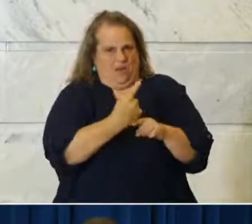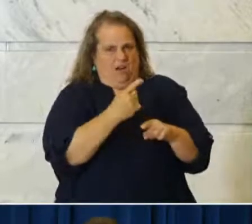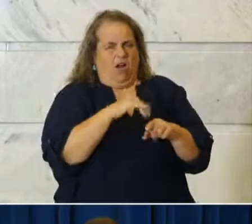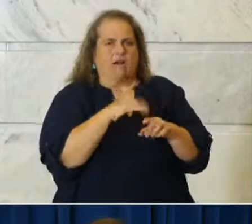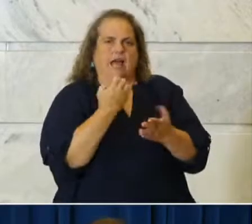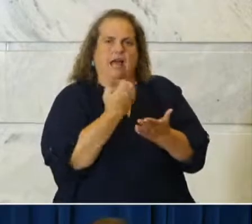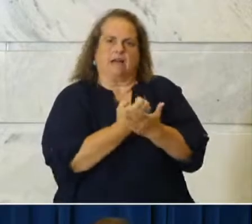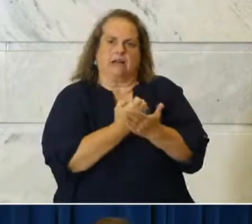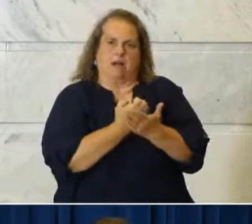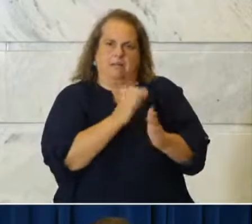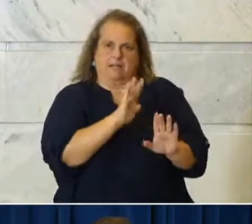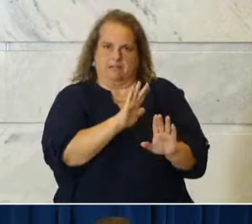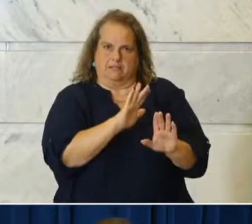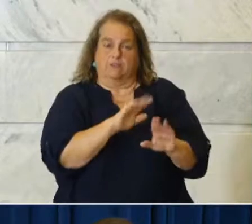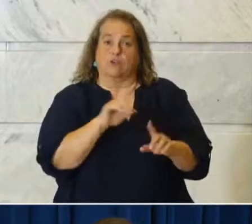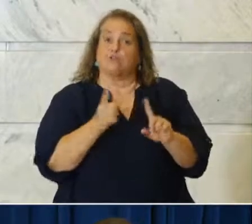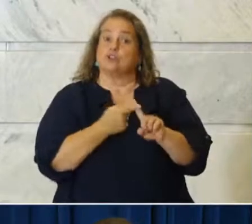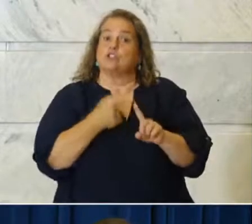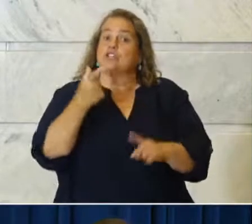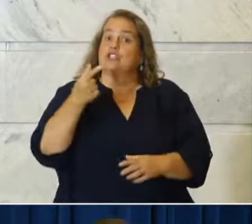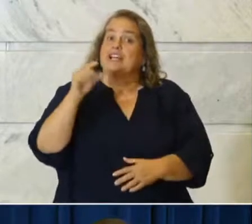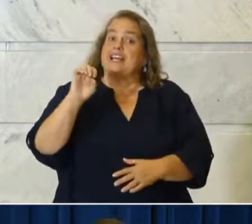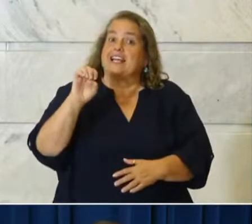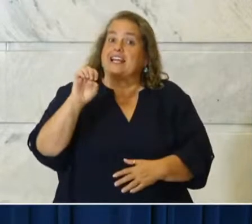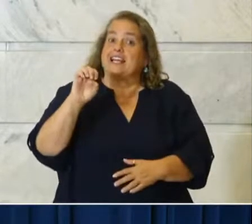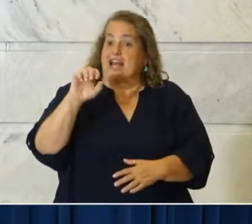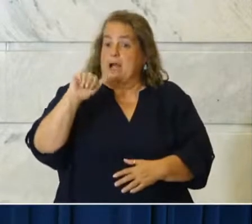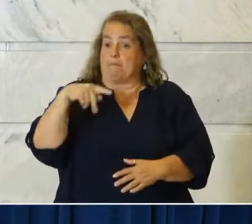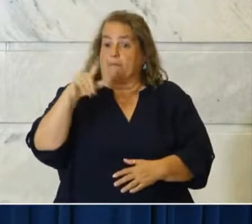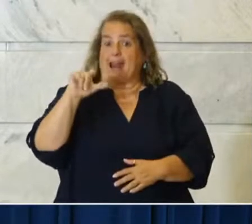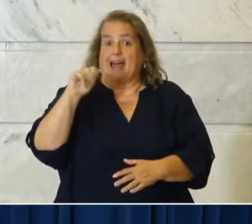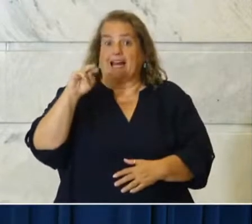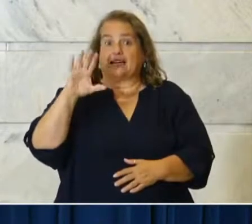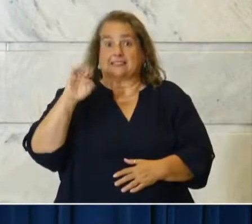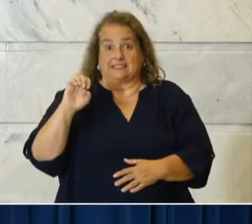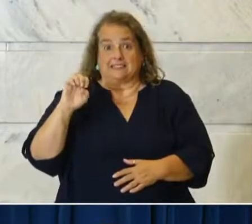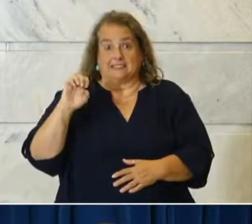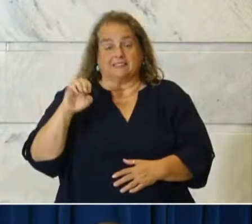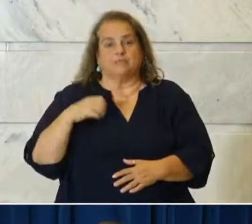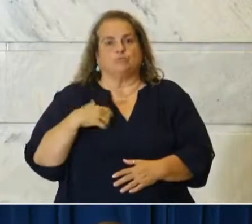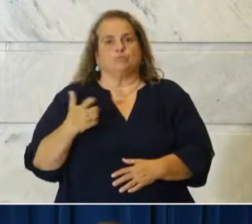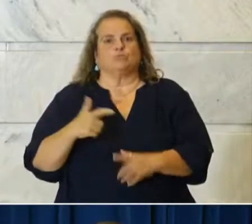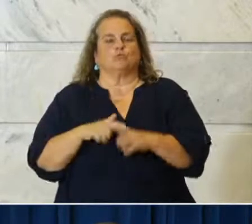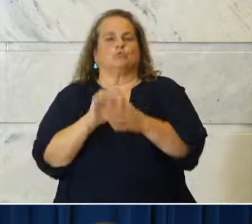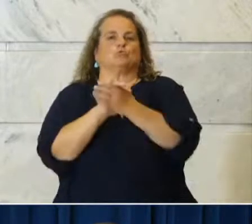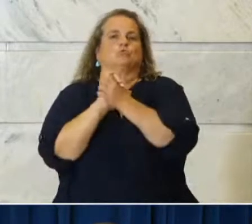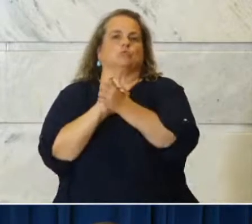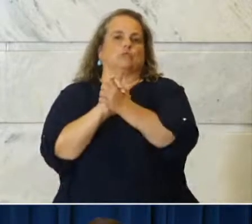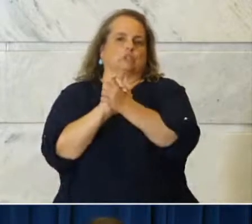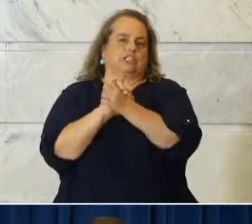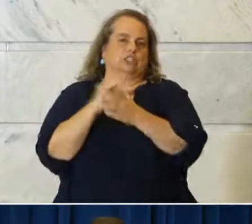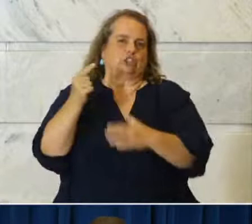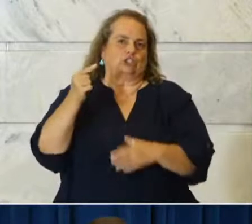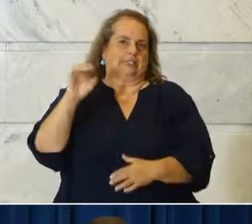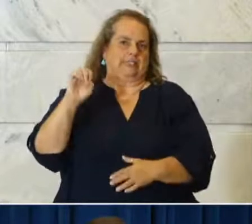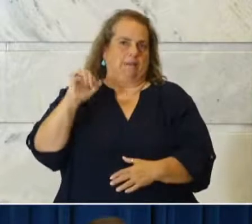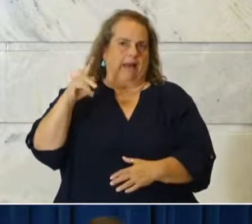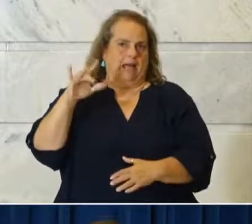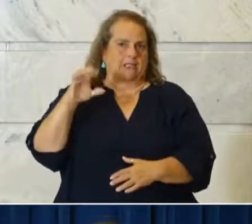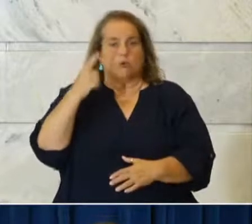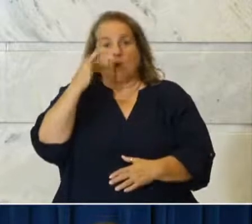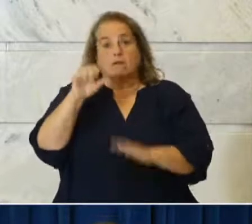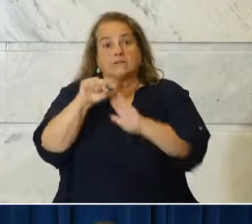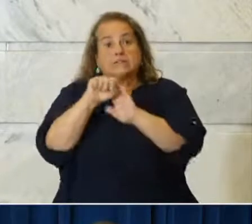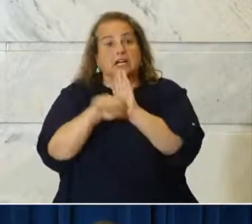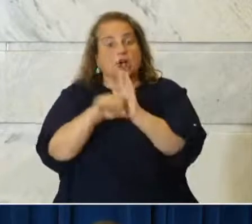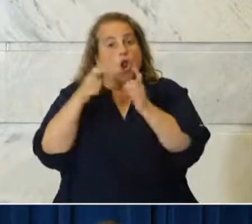The first is GE Appliances. I want to congratulate GE Appliances, one of the state's largest private